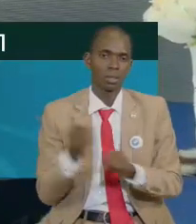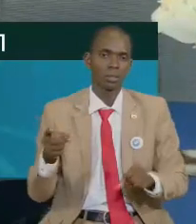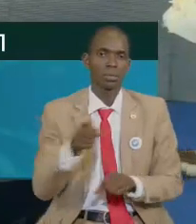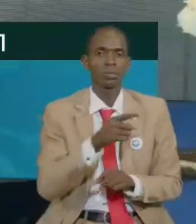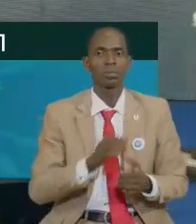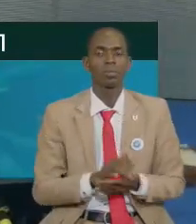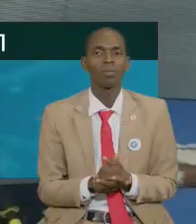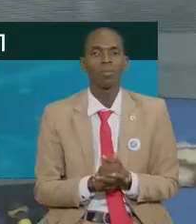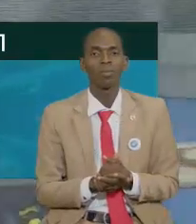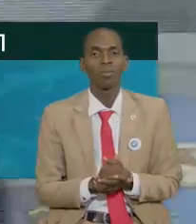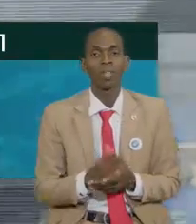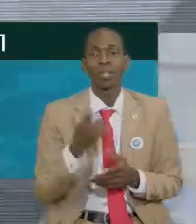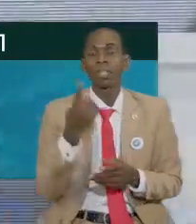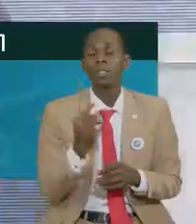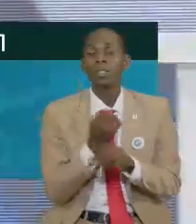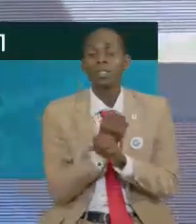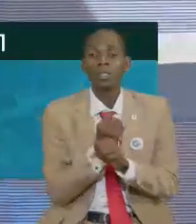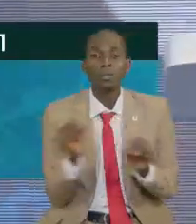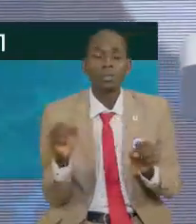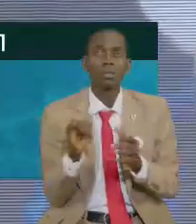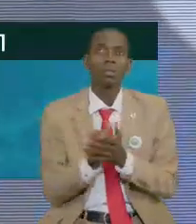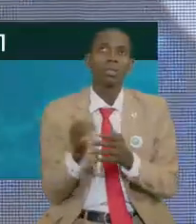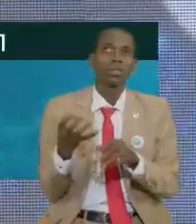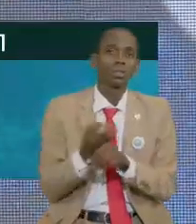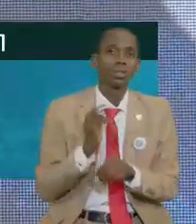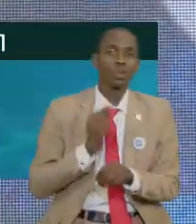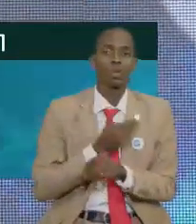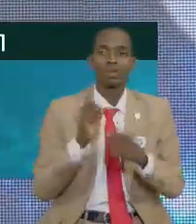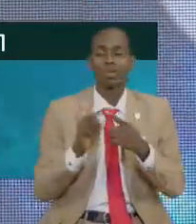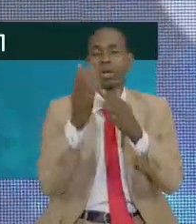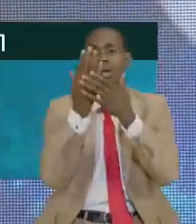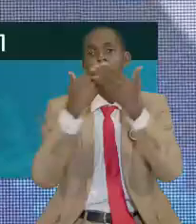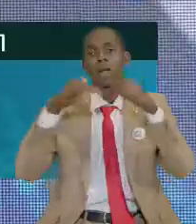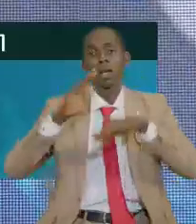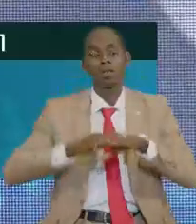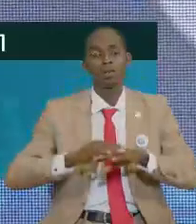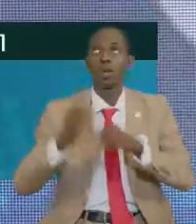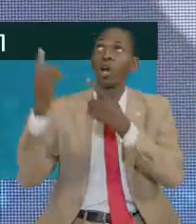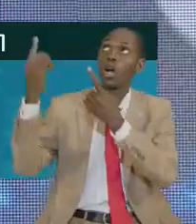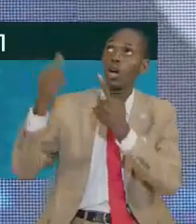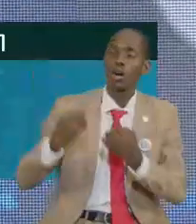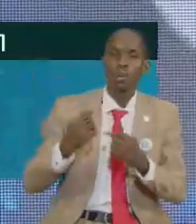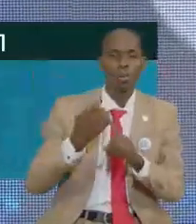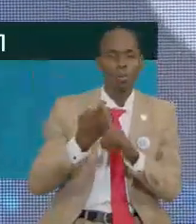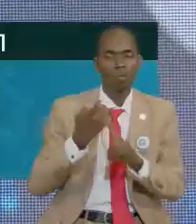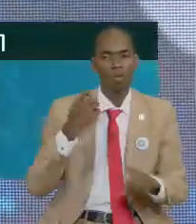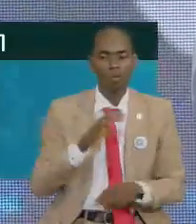The salvation that takes us to heaven comes only from Christ.